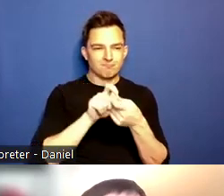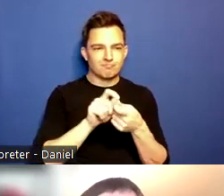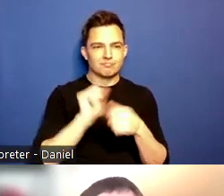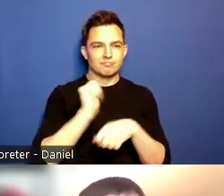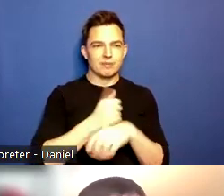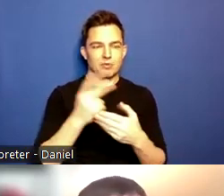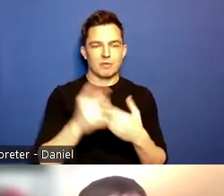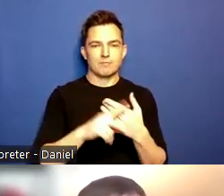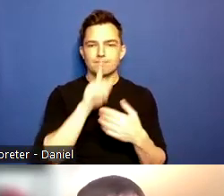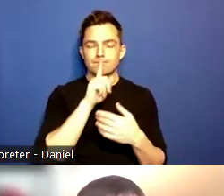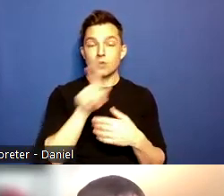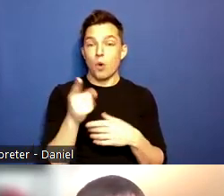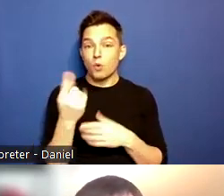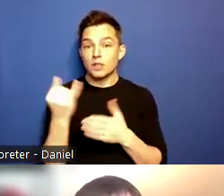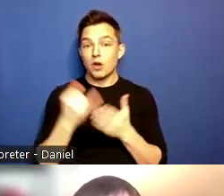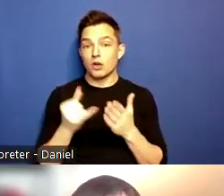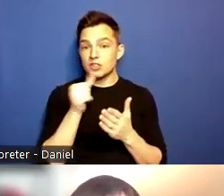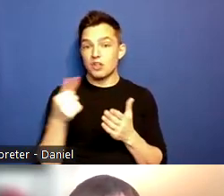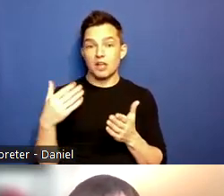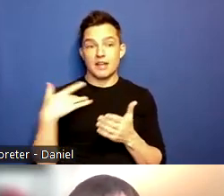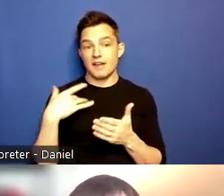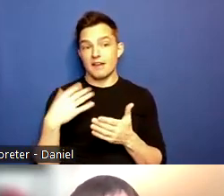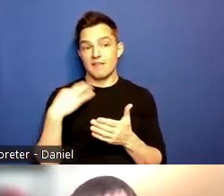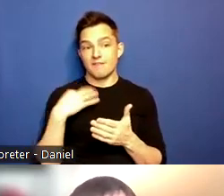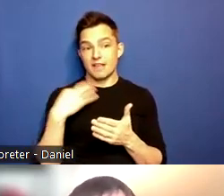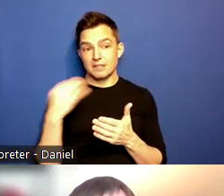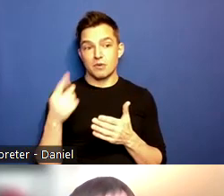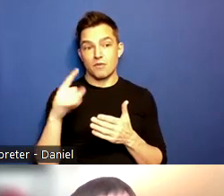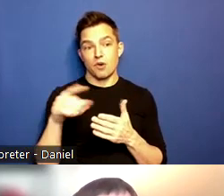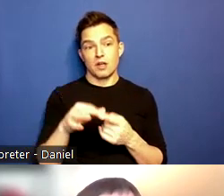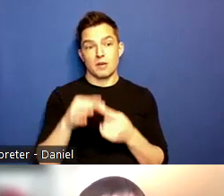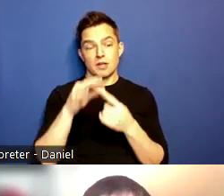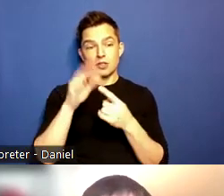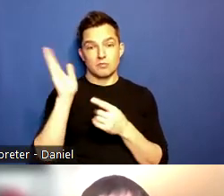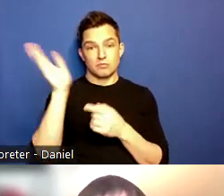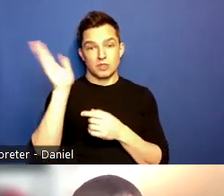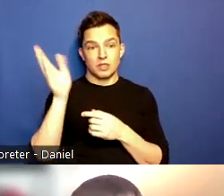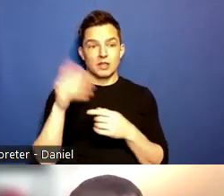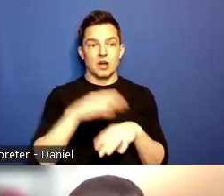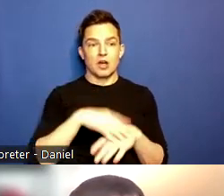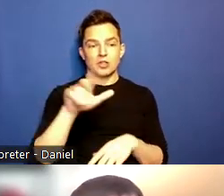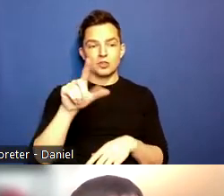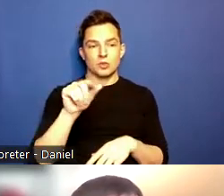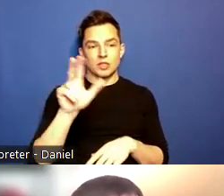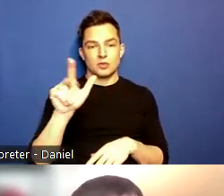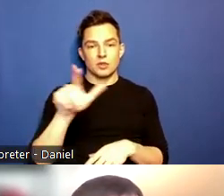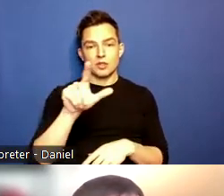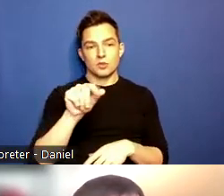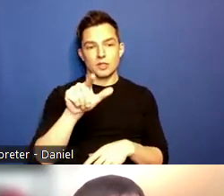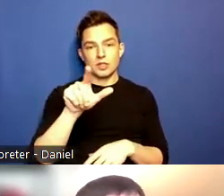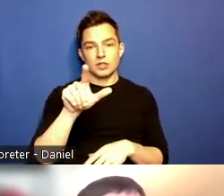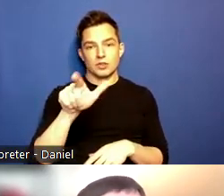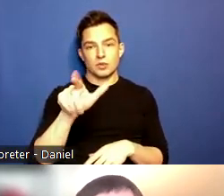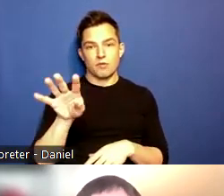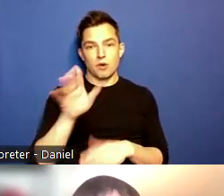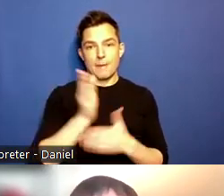artists who are not eligible for Special Presenter Initiative support are those on the 2023-2024 Mid-Atlantic